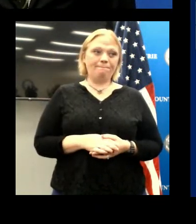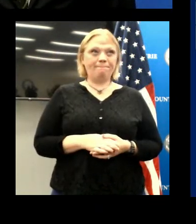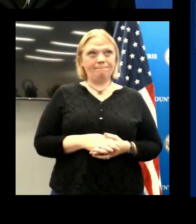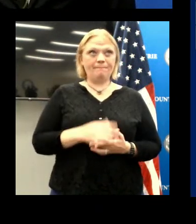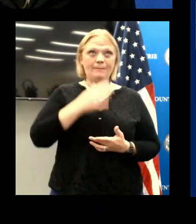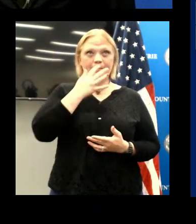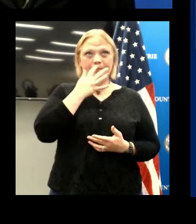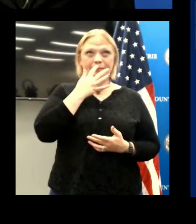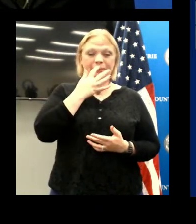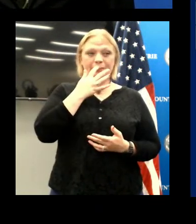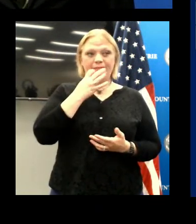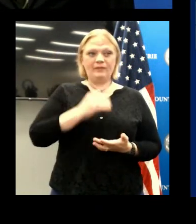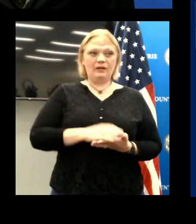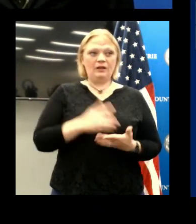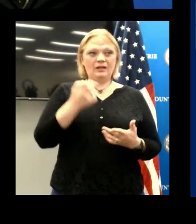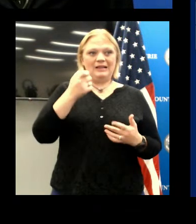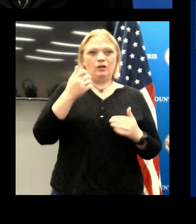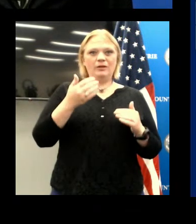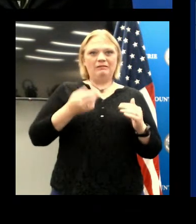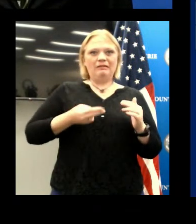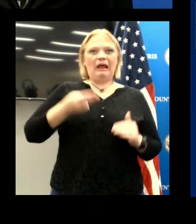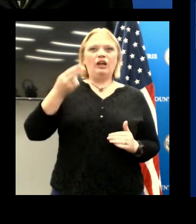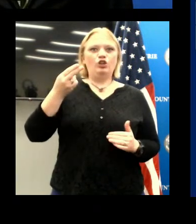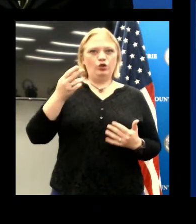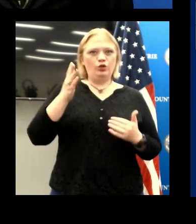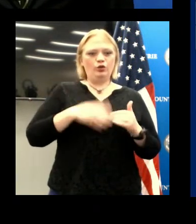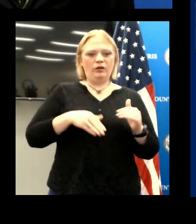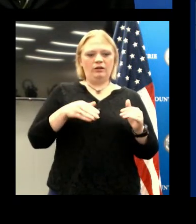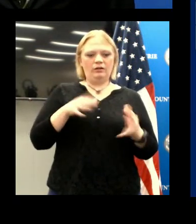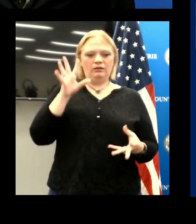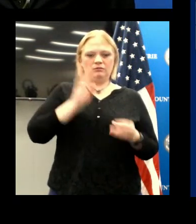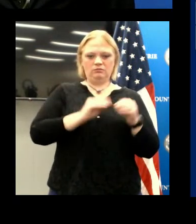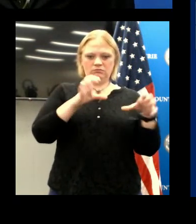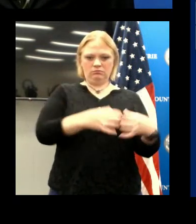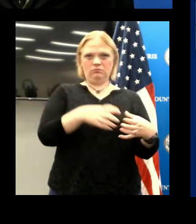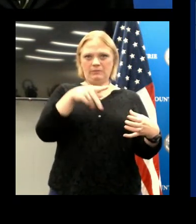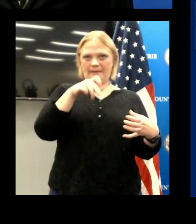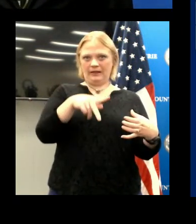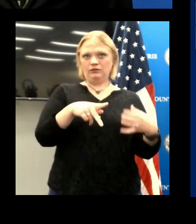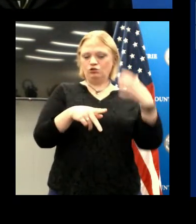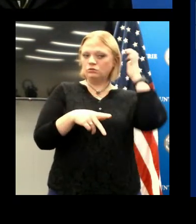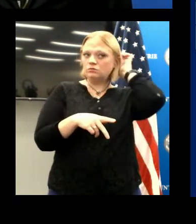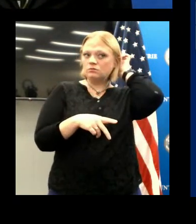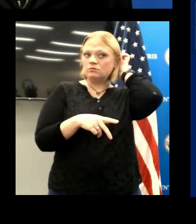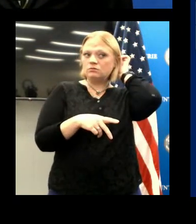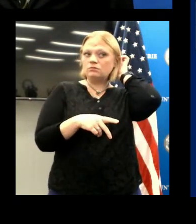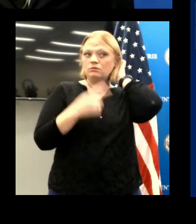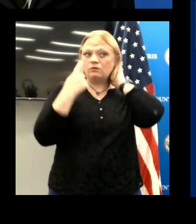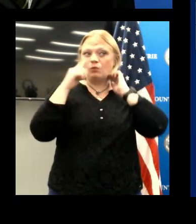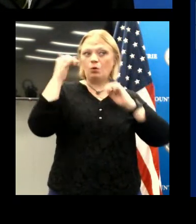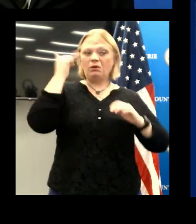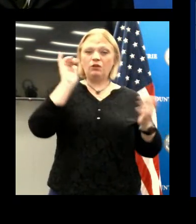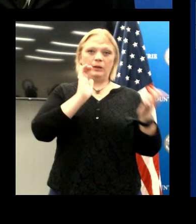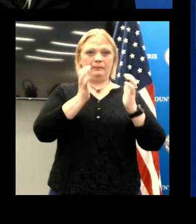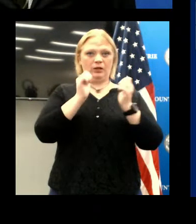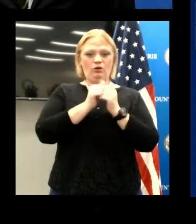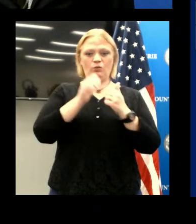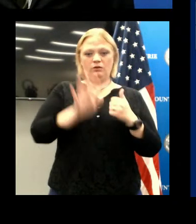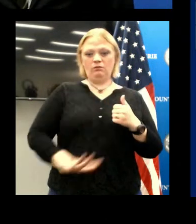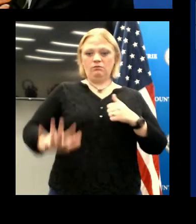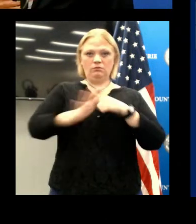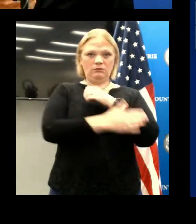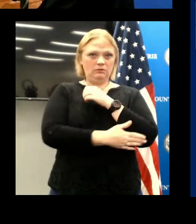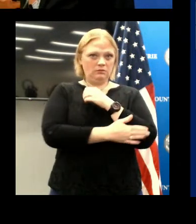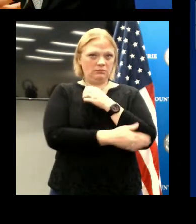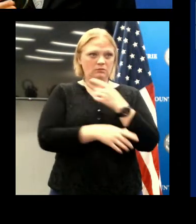a little bit higher than what the population normally is for Buffalo as compared to the rest of the county, but